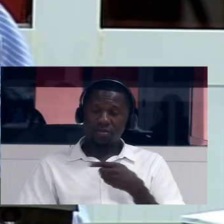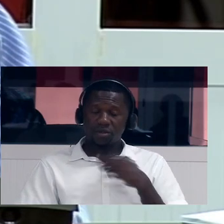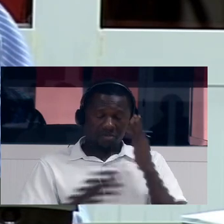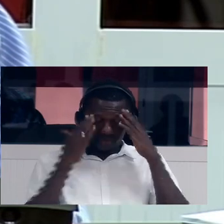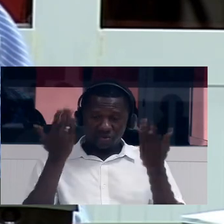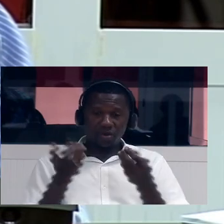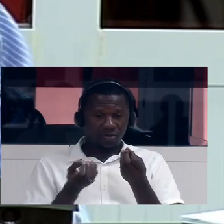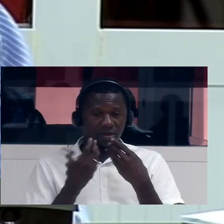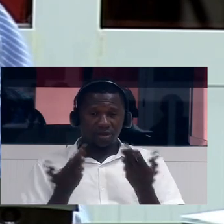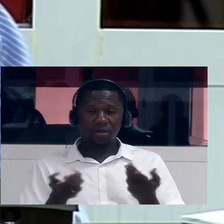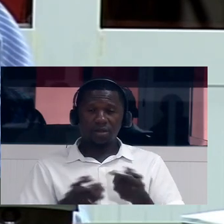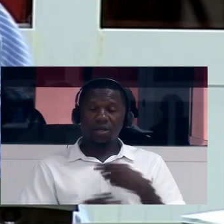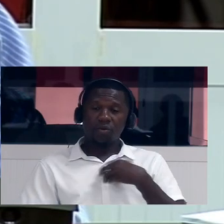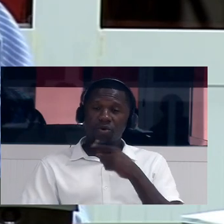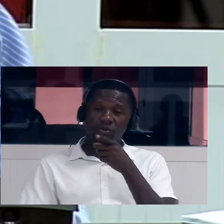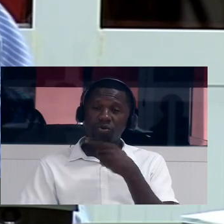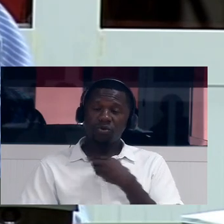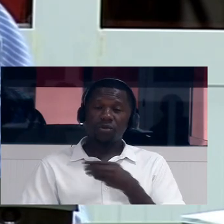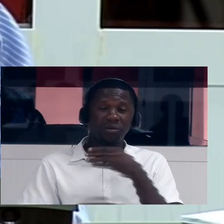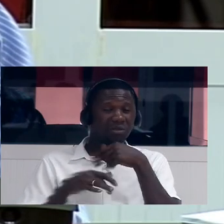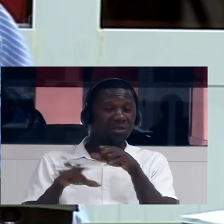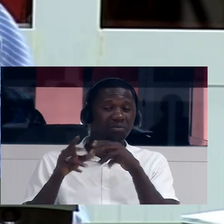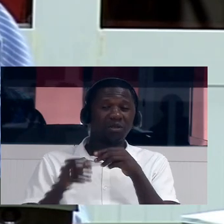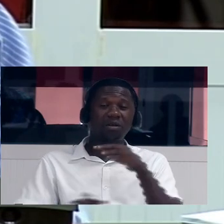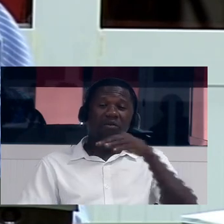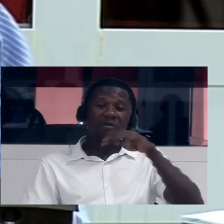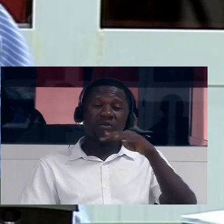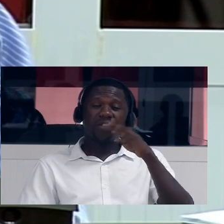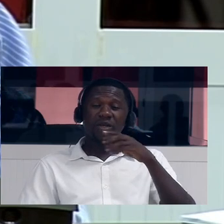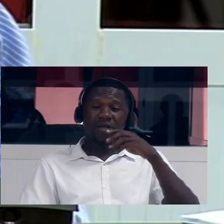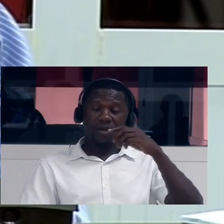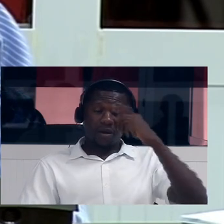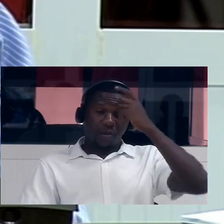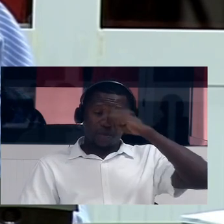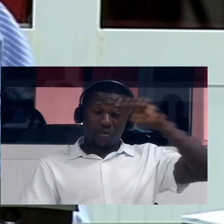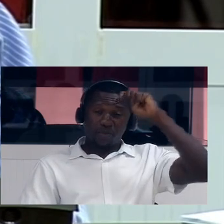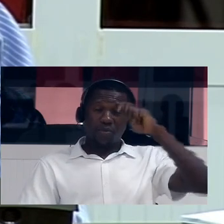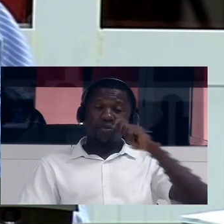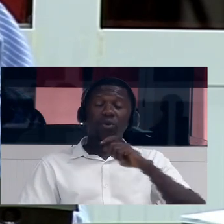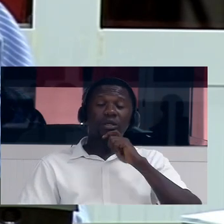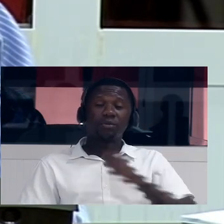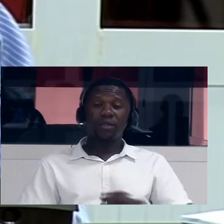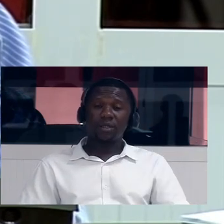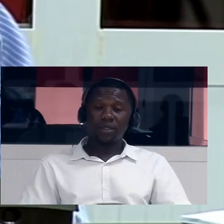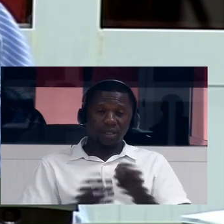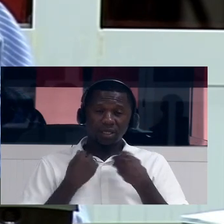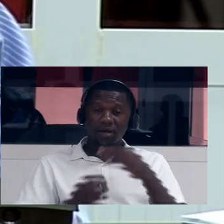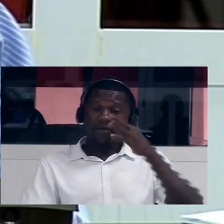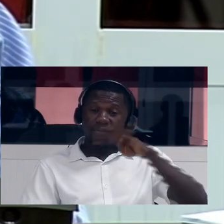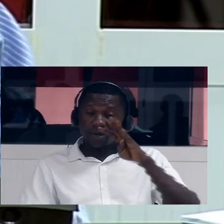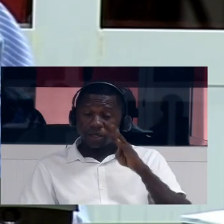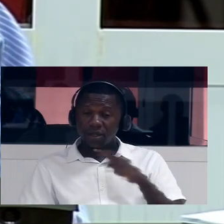to me, "I want you to dismiss 14 police officers." I said, "14? And who are they and what have they